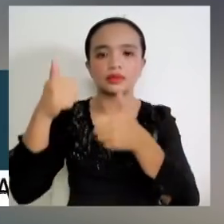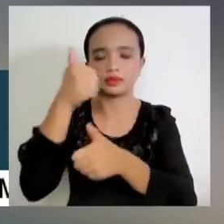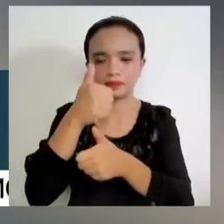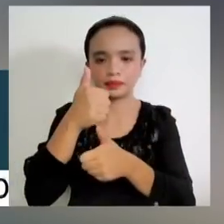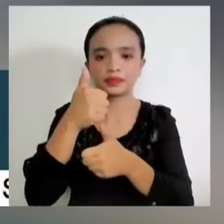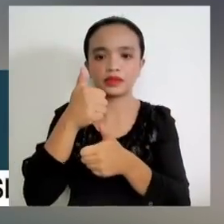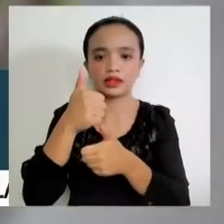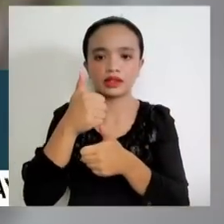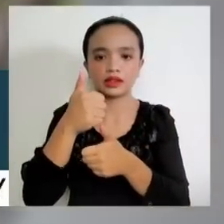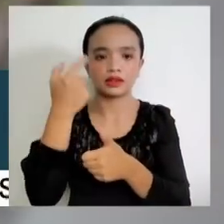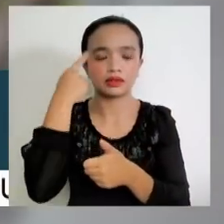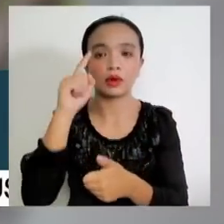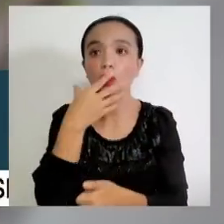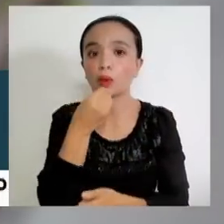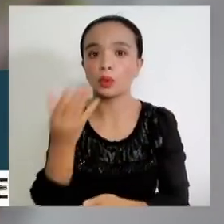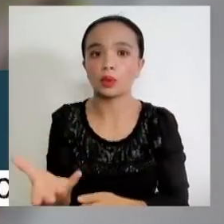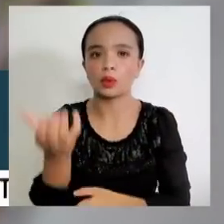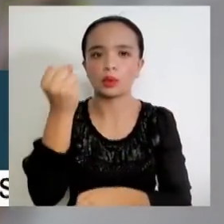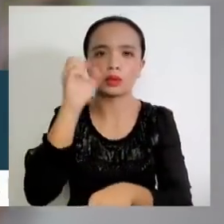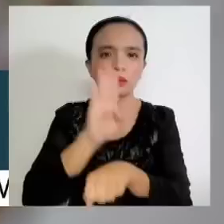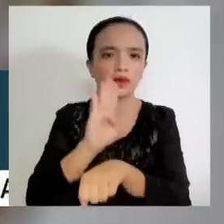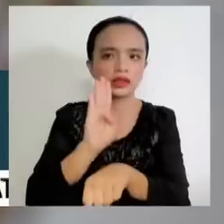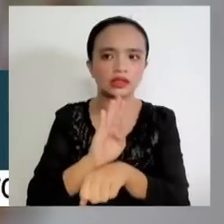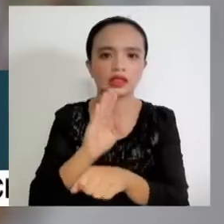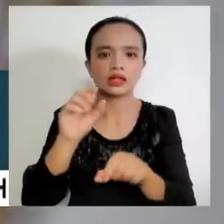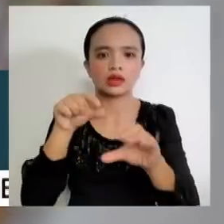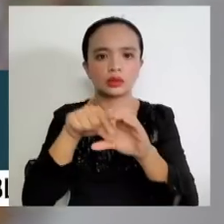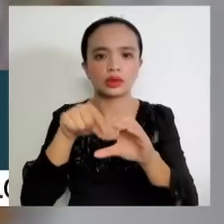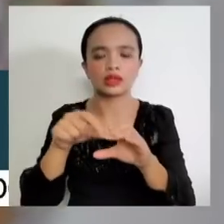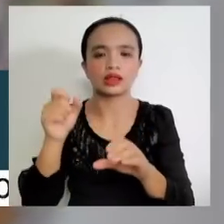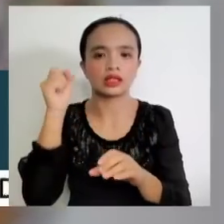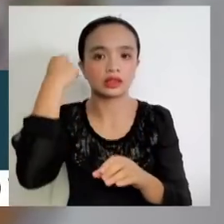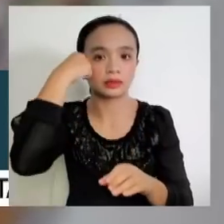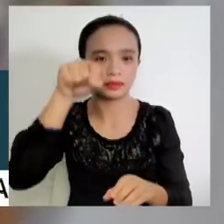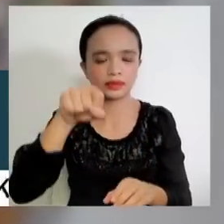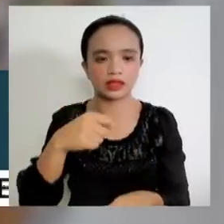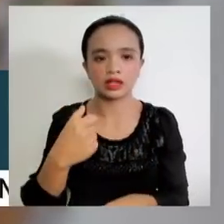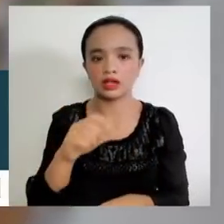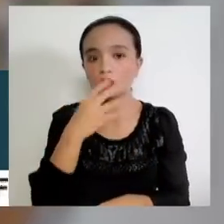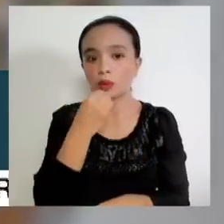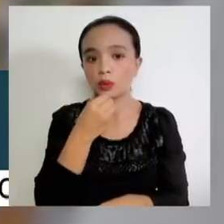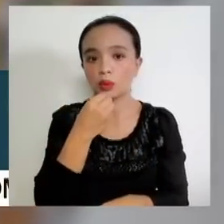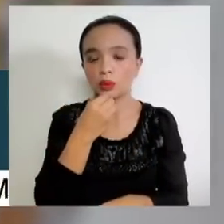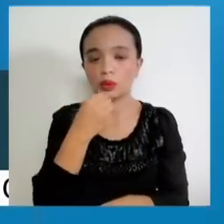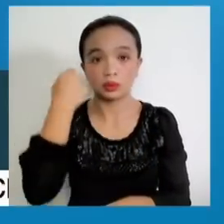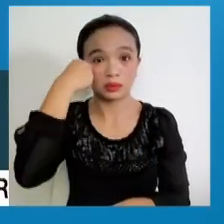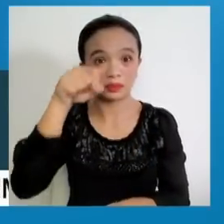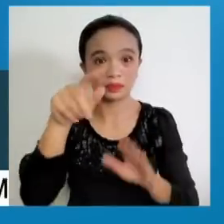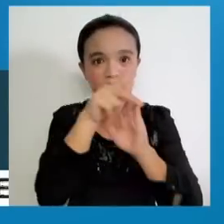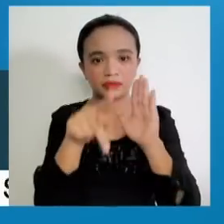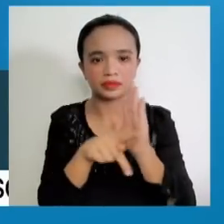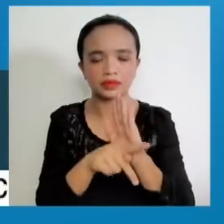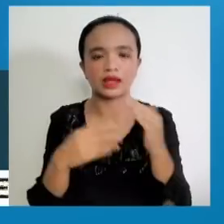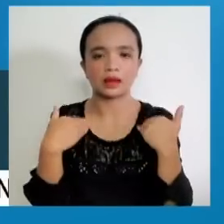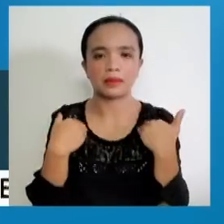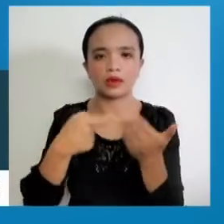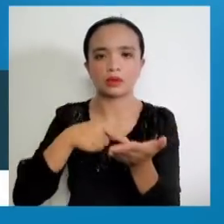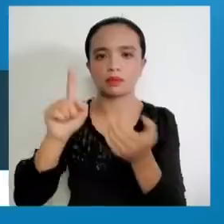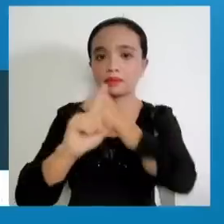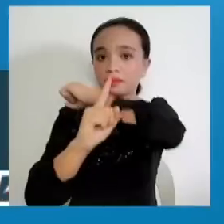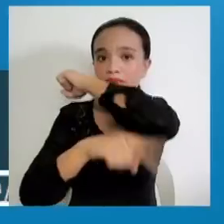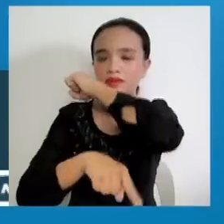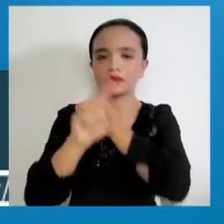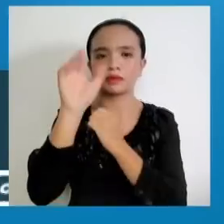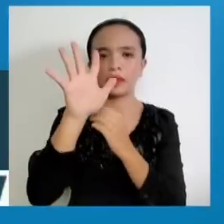or business owners violate the said price freeze. Anyone who breached the policy will be charged a minimum penalty of 5,000